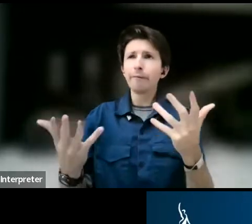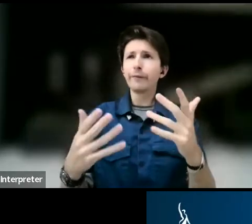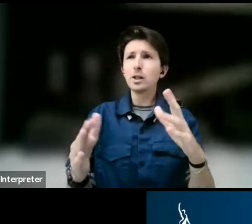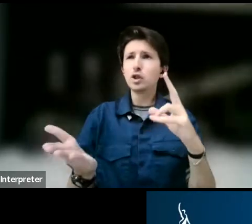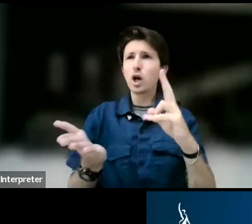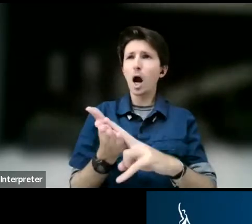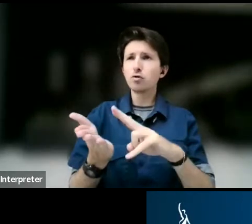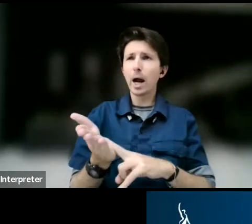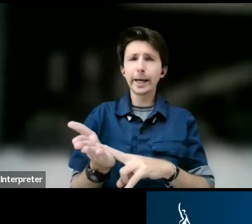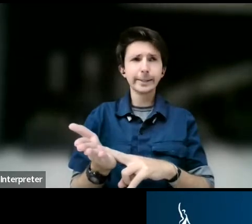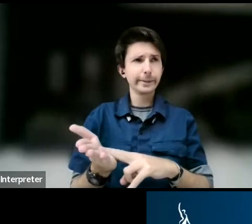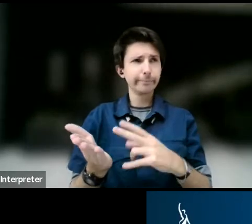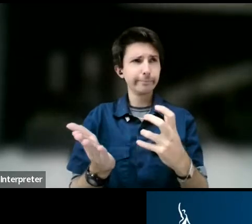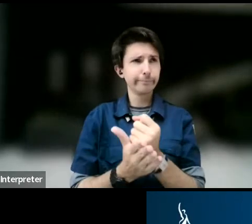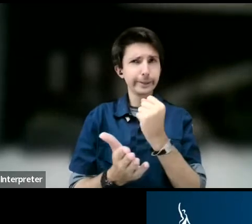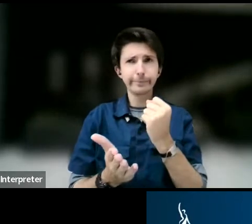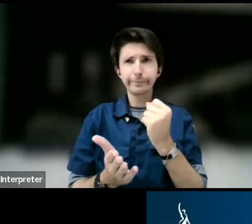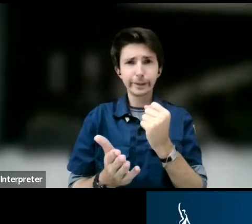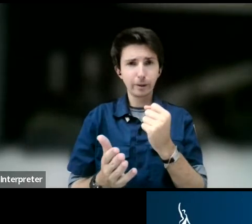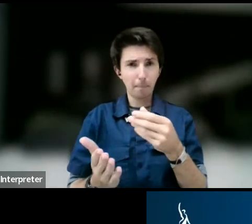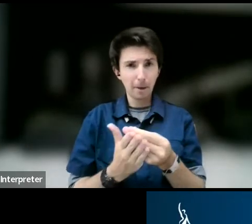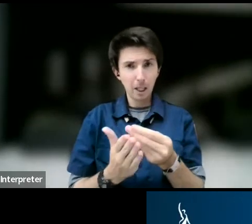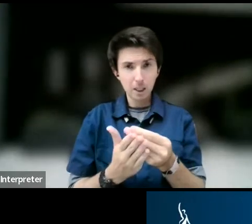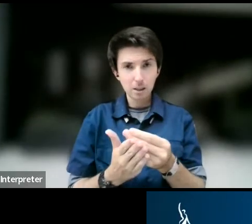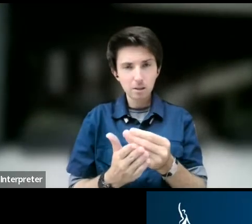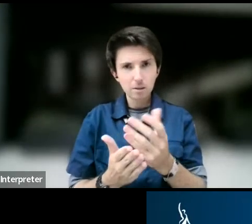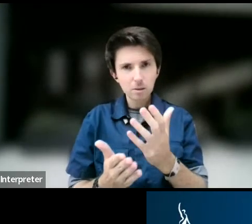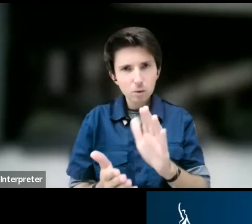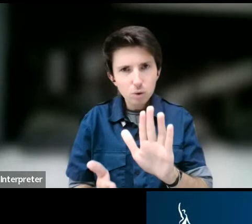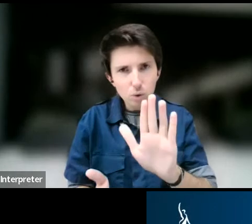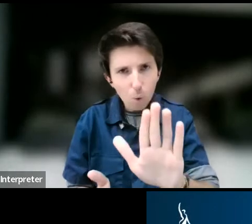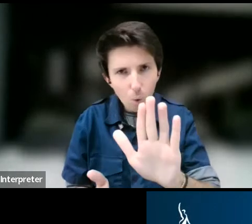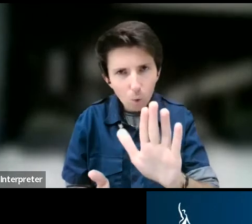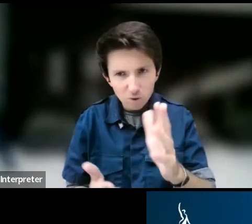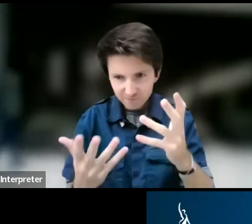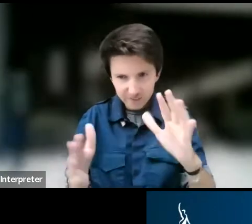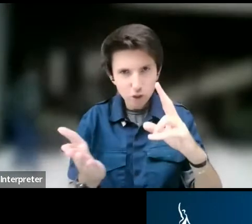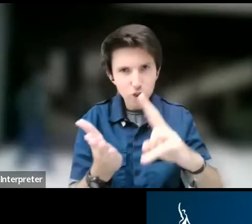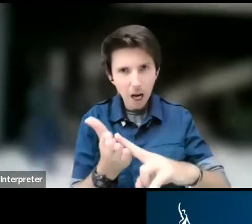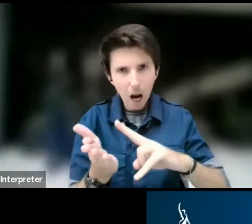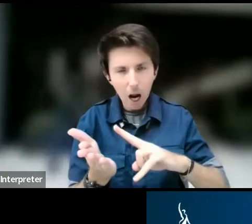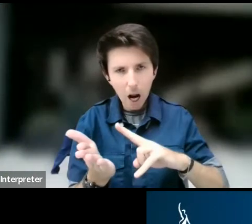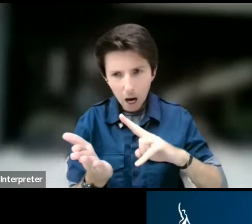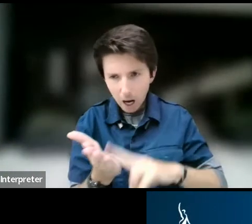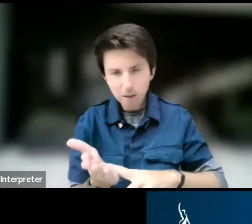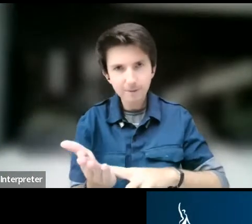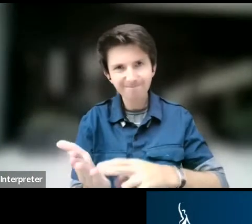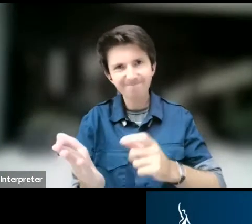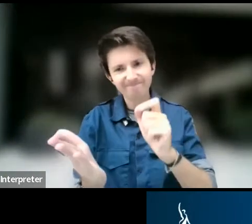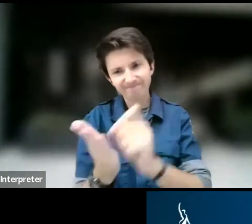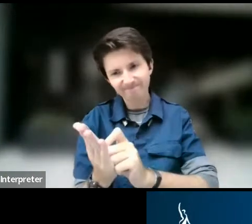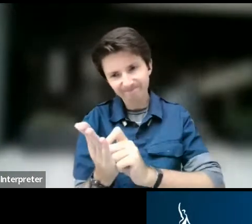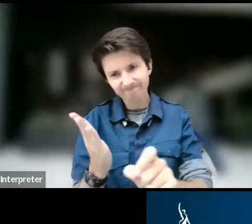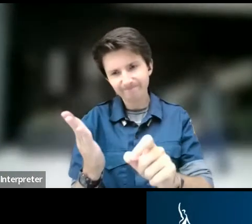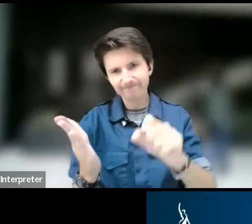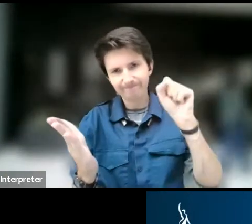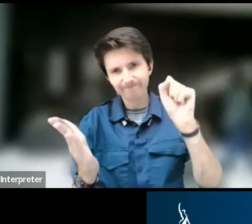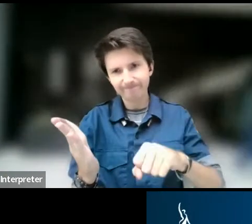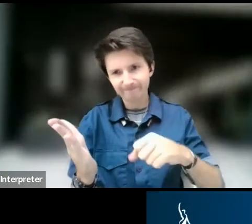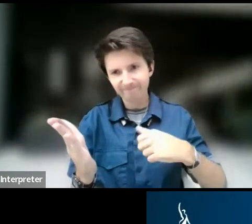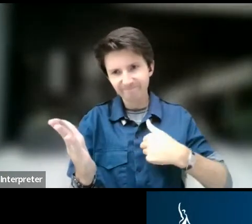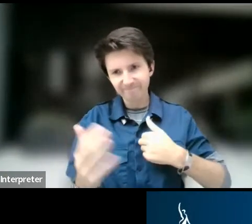mean we have to be rude or be a problem, but you're allowed to ask for, what is in